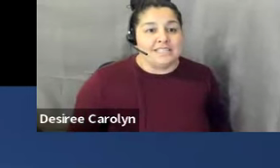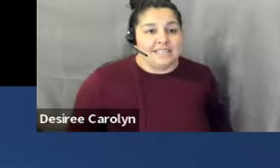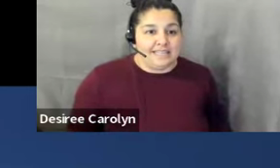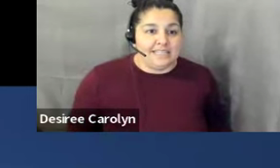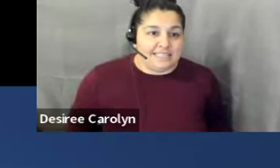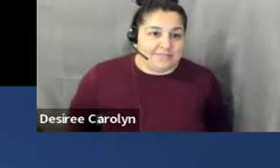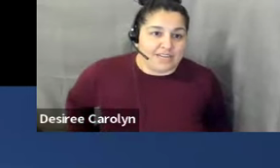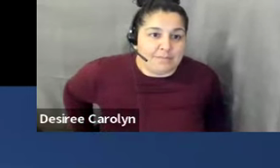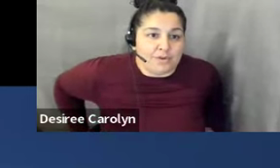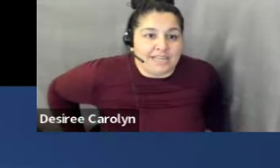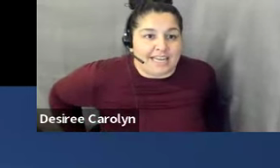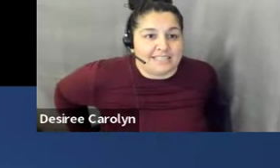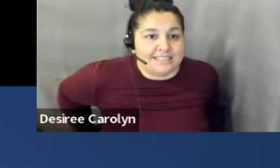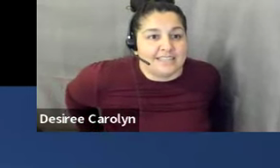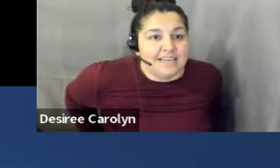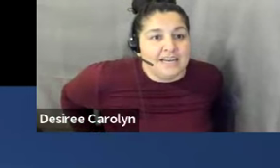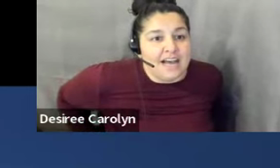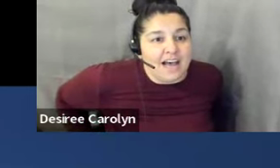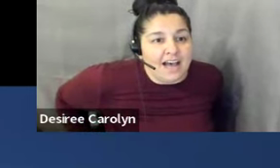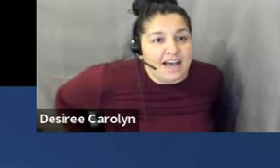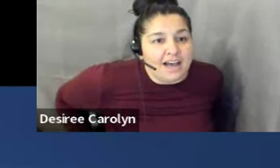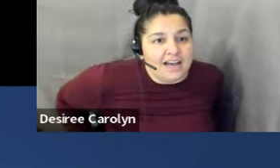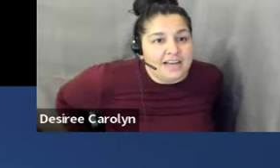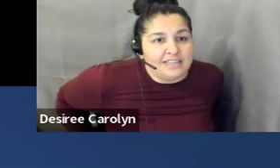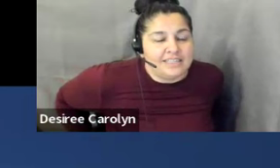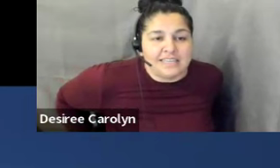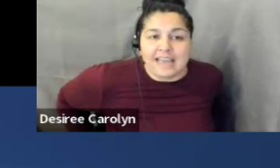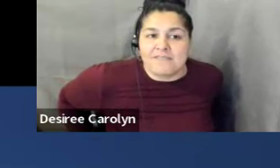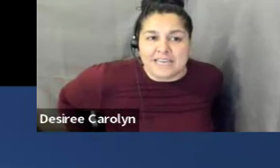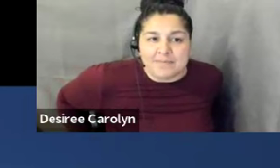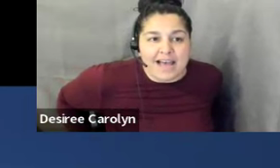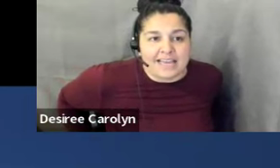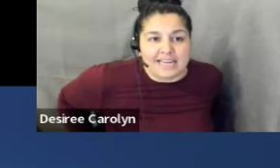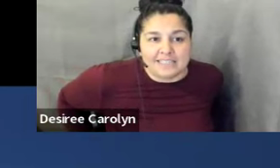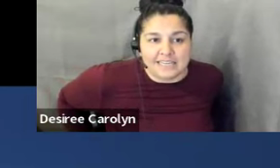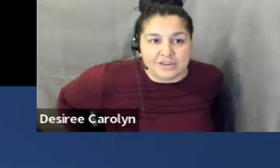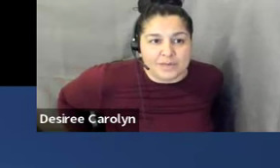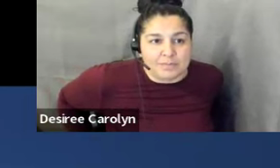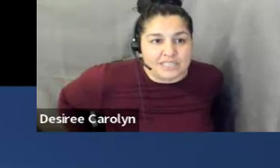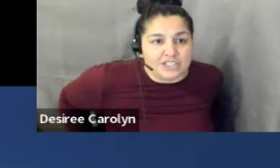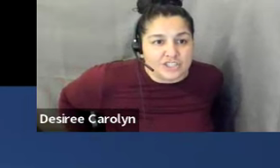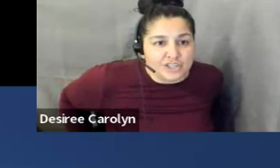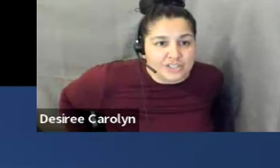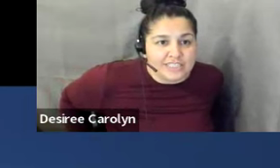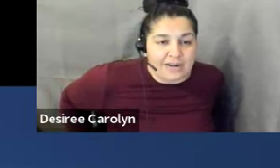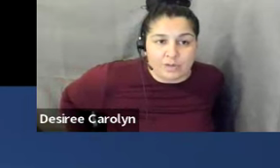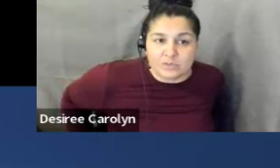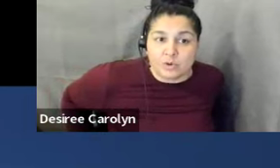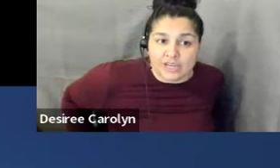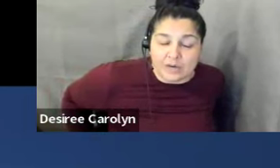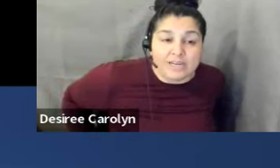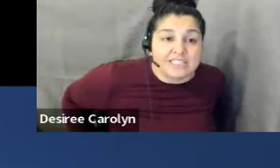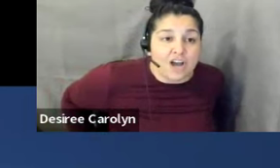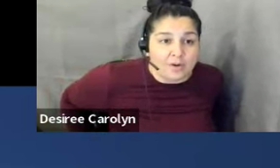work within the different communities to get feedback and to hear people's concerns and